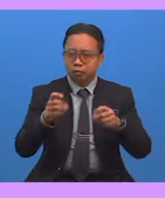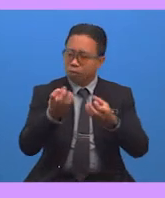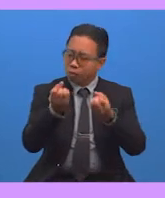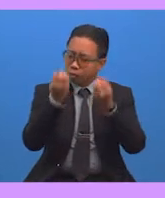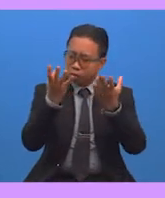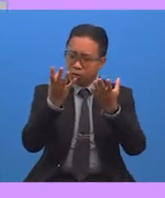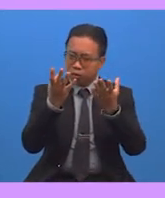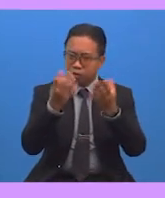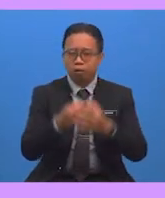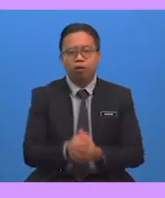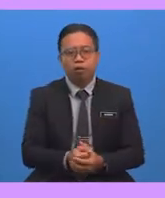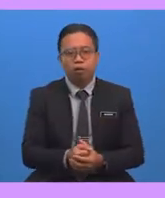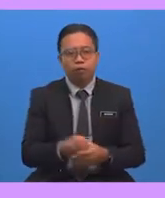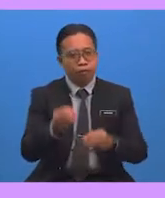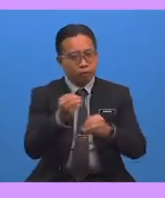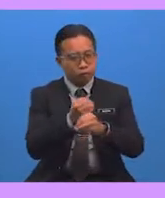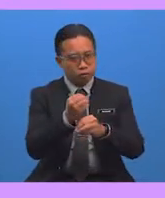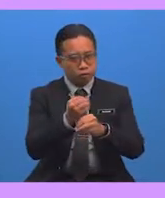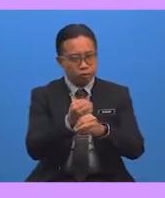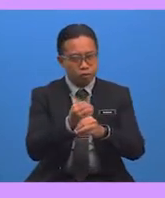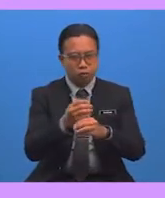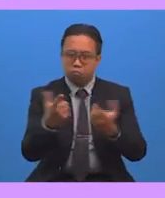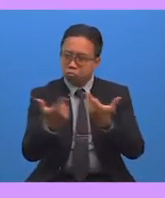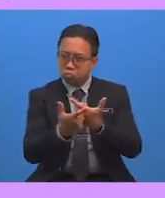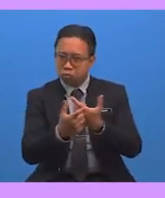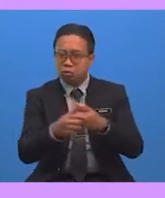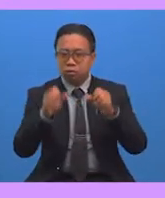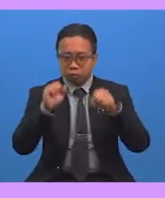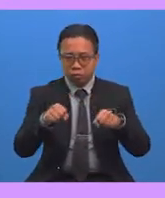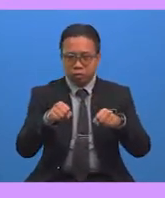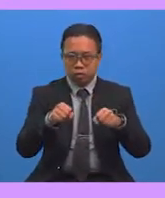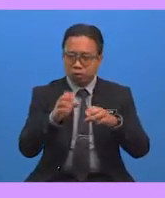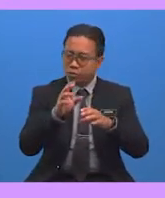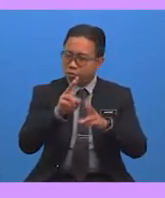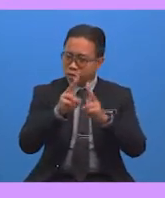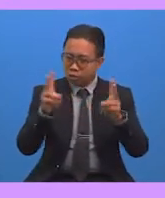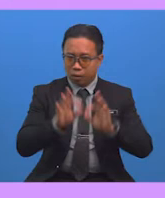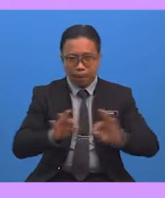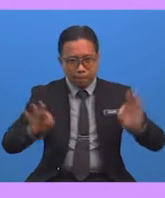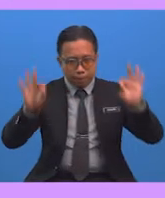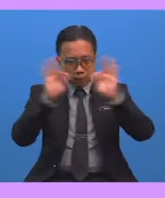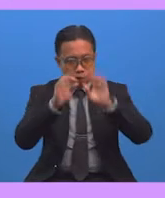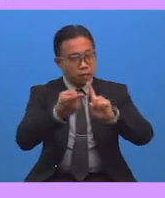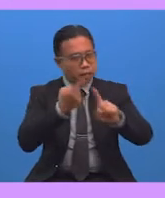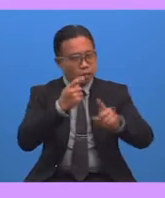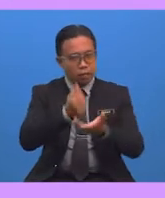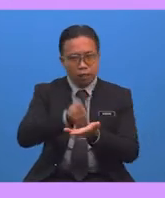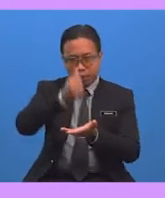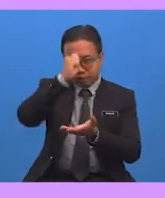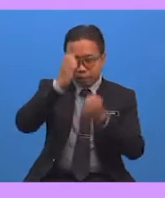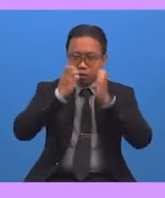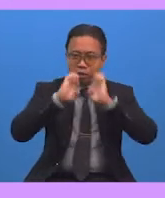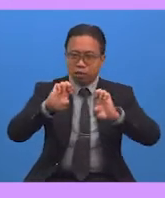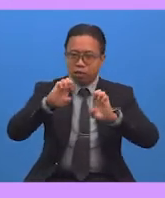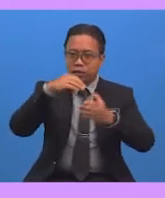he faced. Thus, personality can be more important than academic excellence